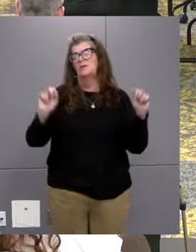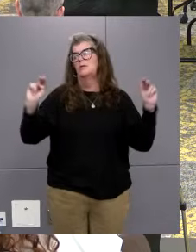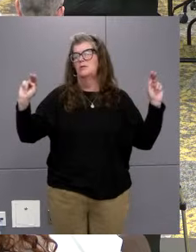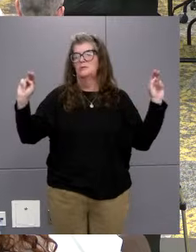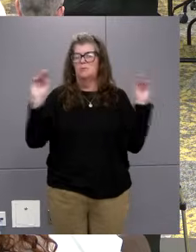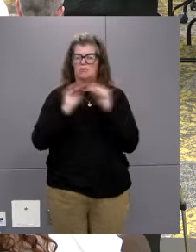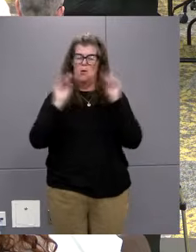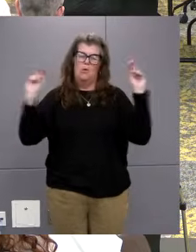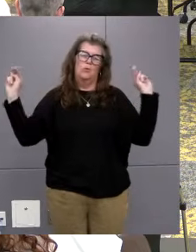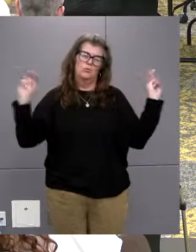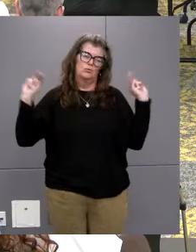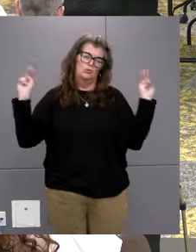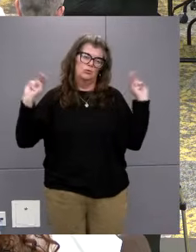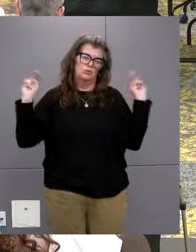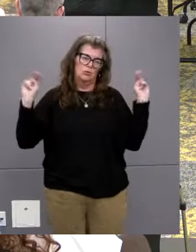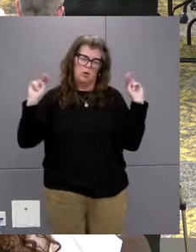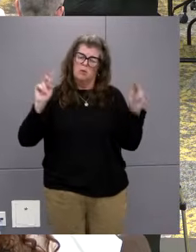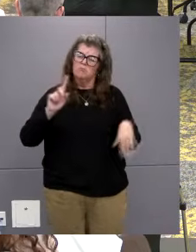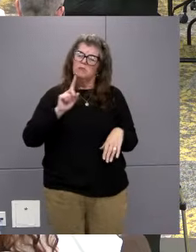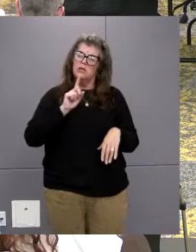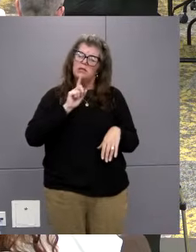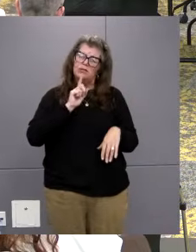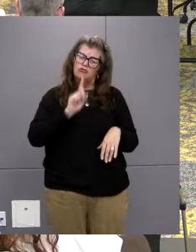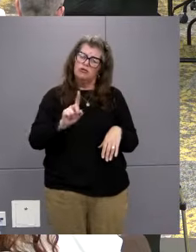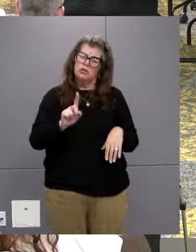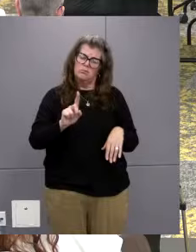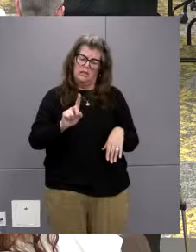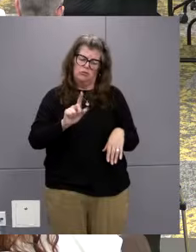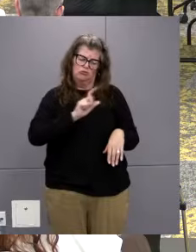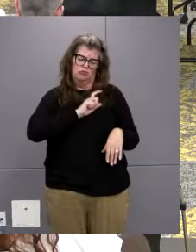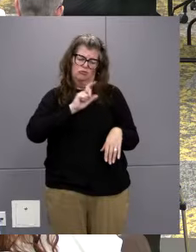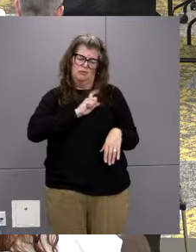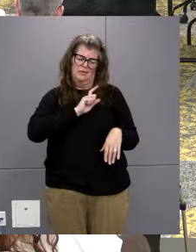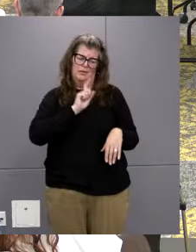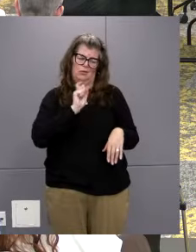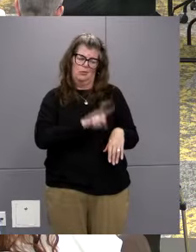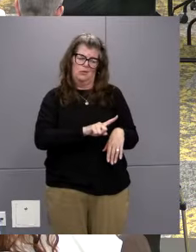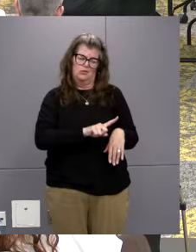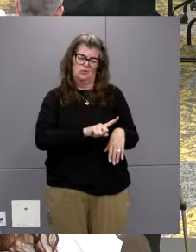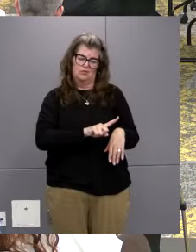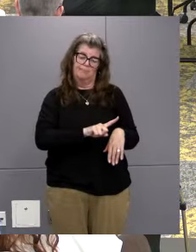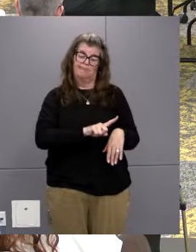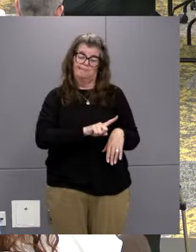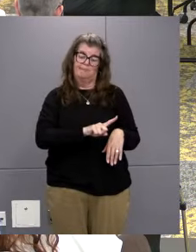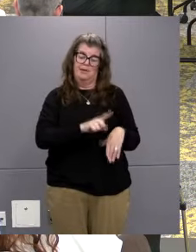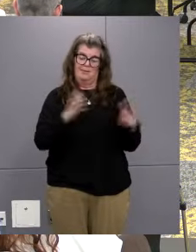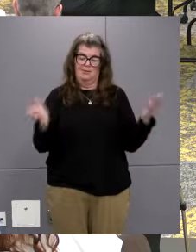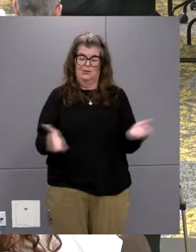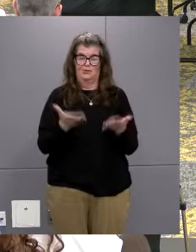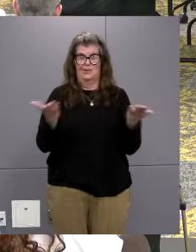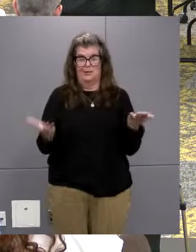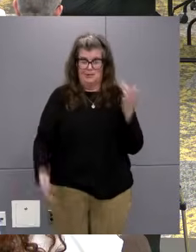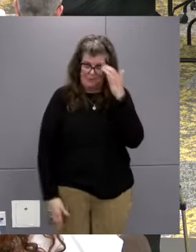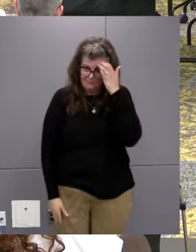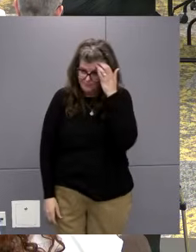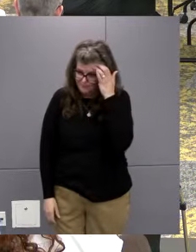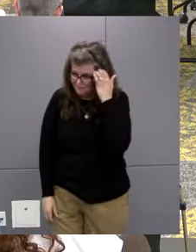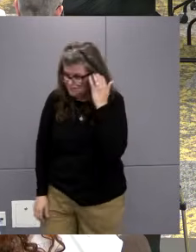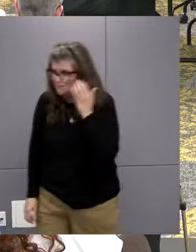a legitimate security question, but we are in that context now. Mr.